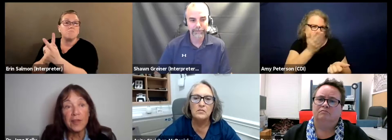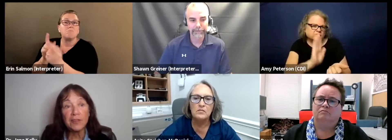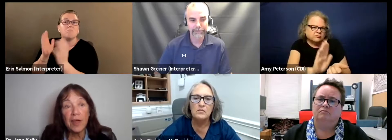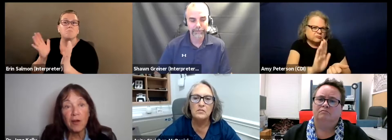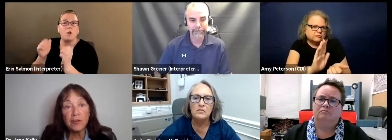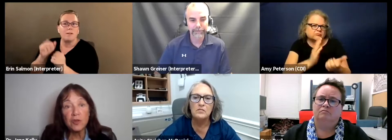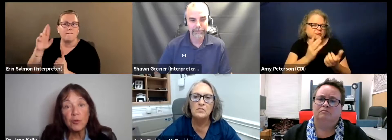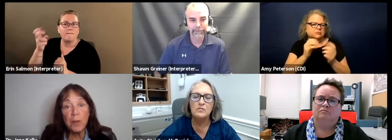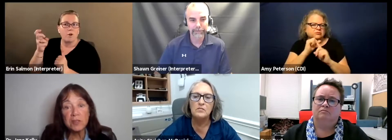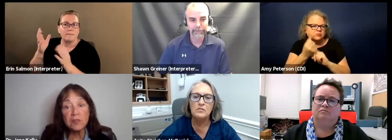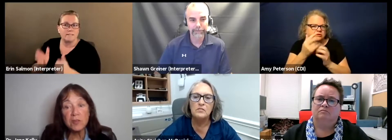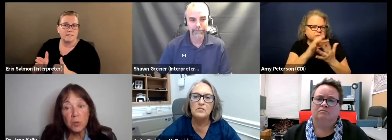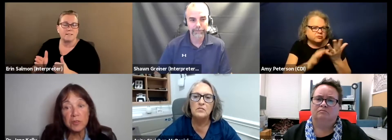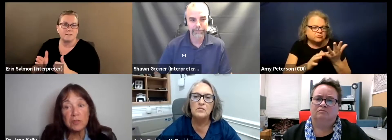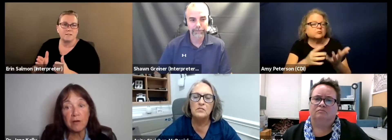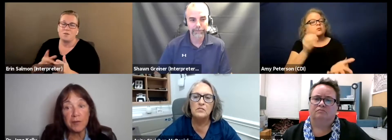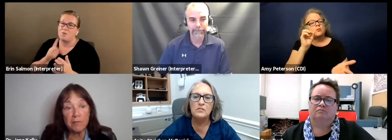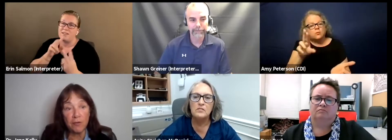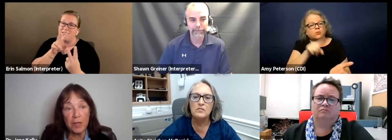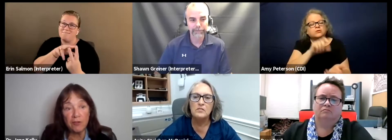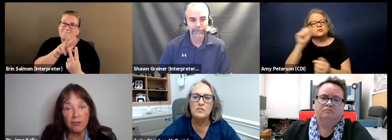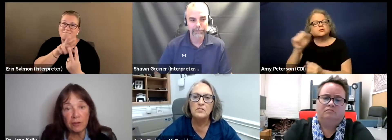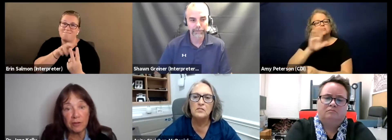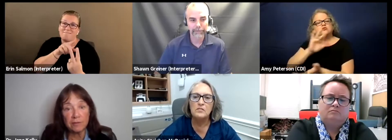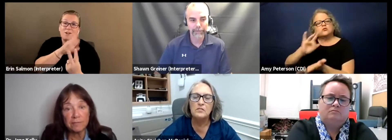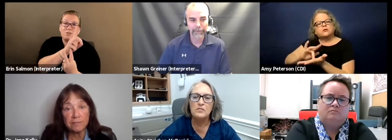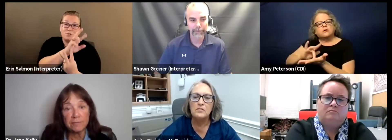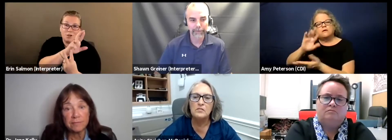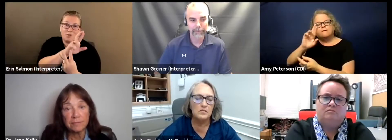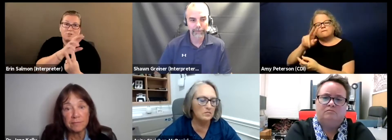I think they are the two best sources of information.